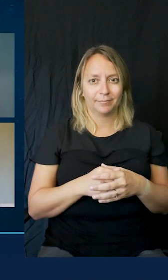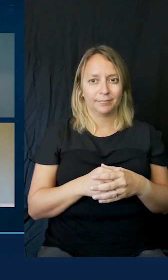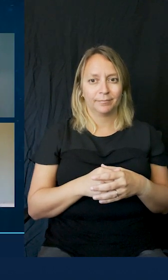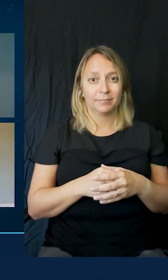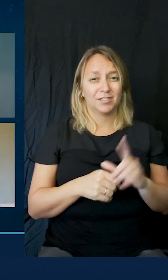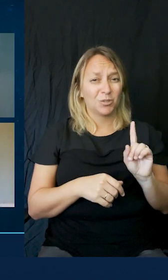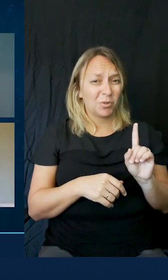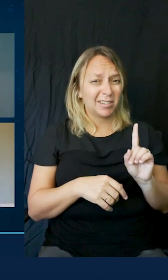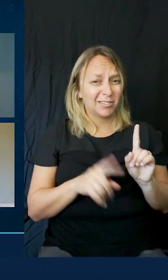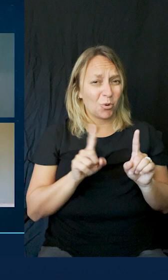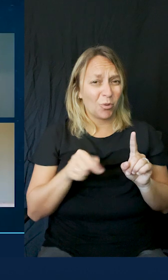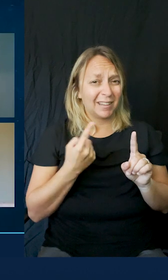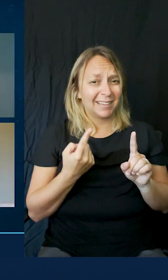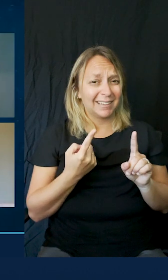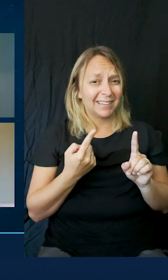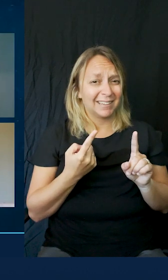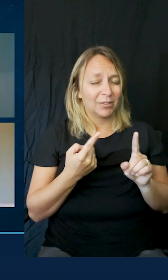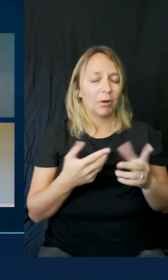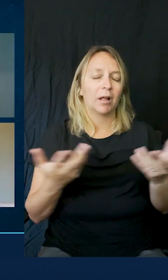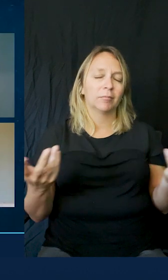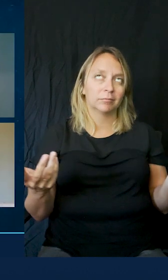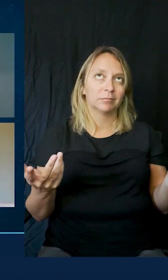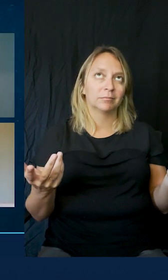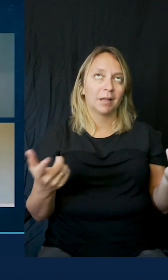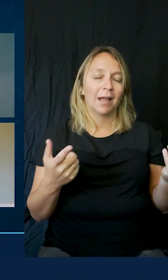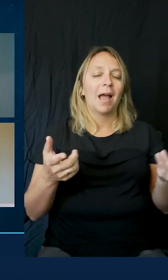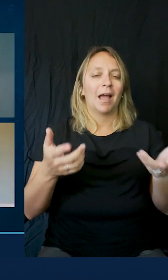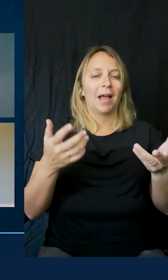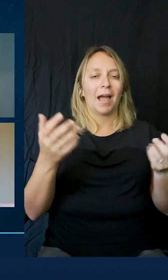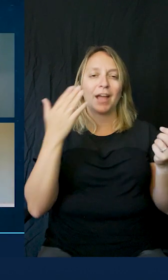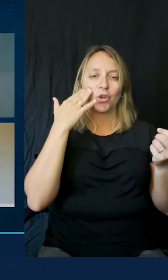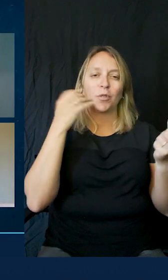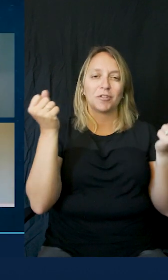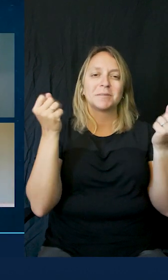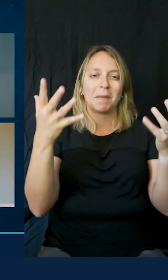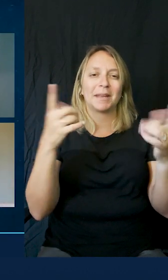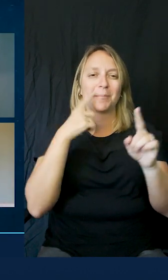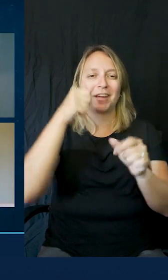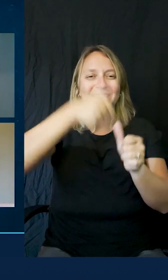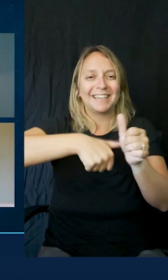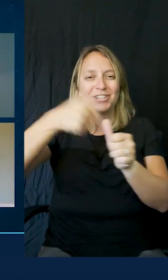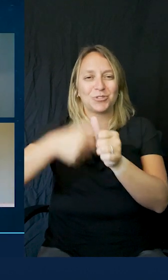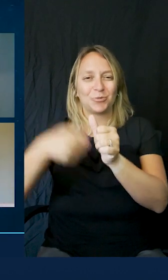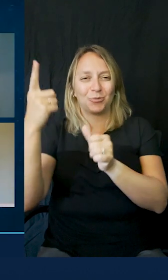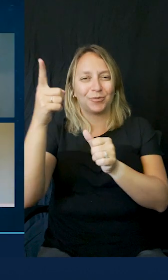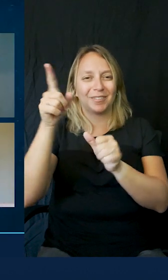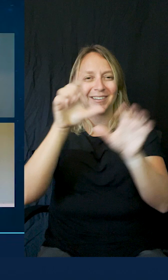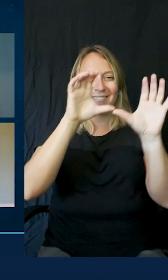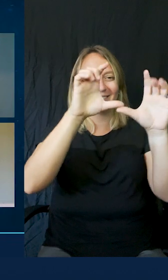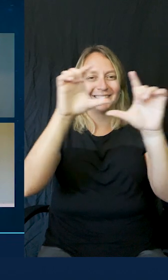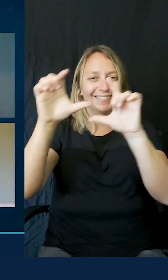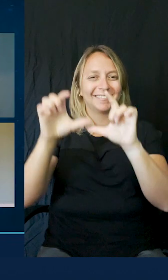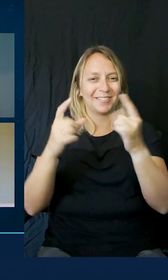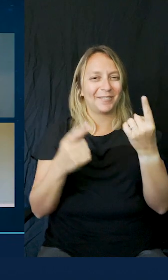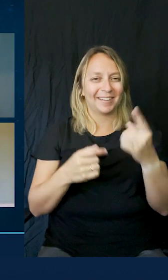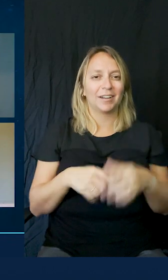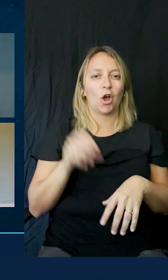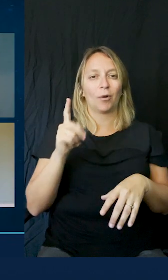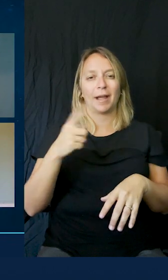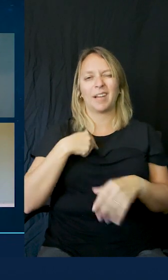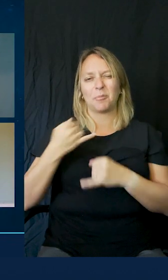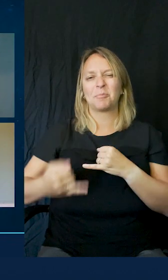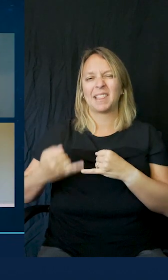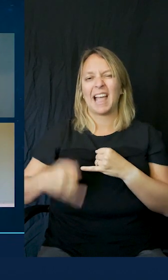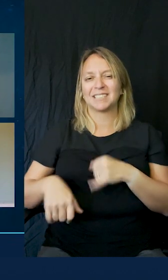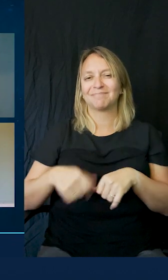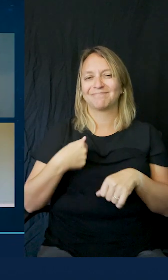Just one? Well, they can do many, but I'm asking for one from each of you. All right, I'm going to go last